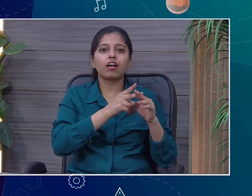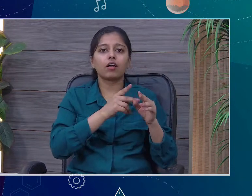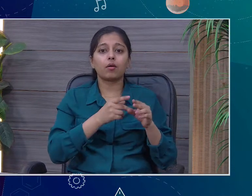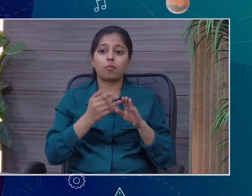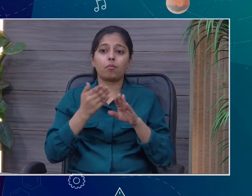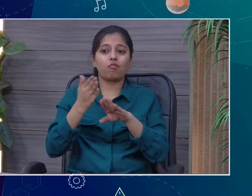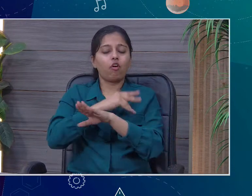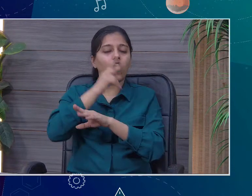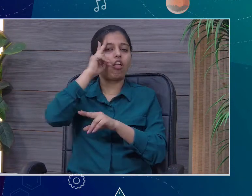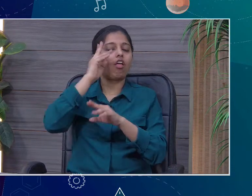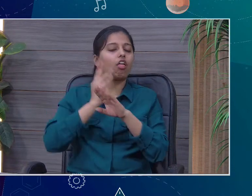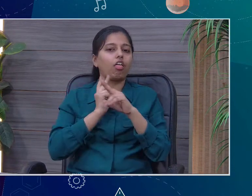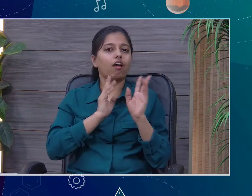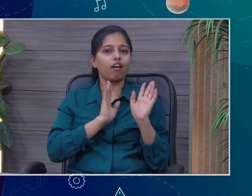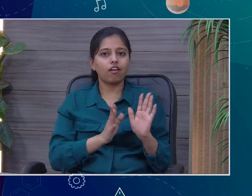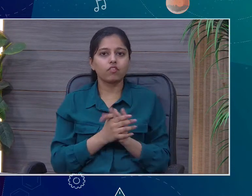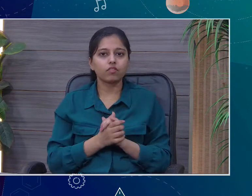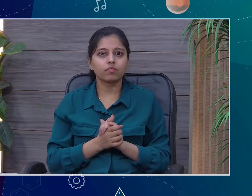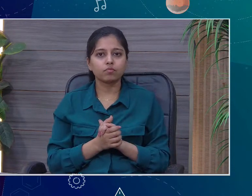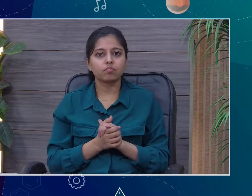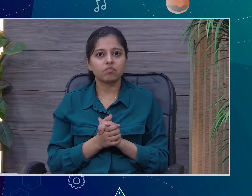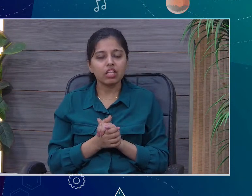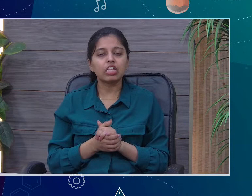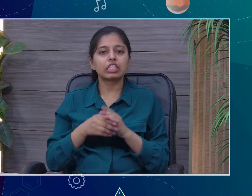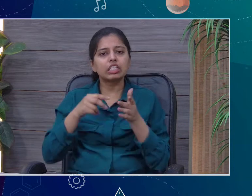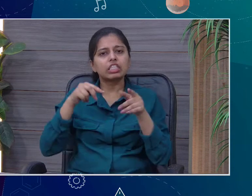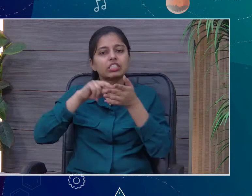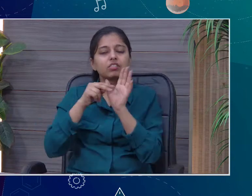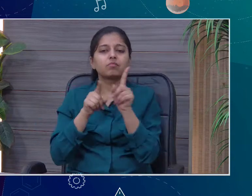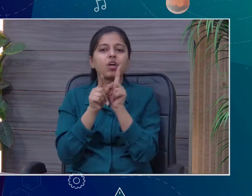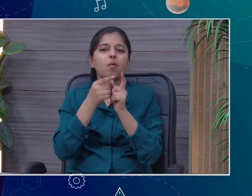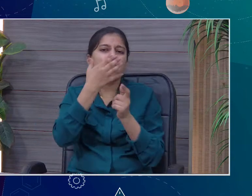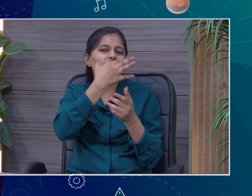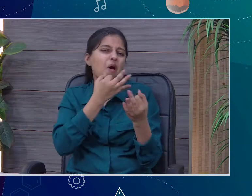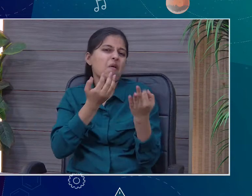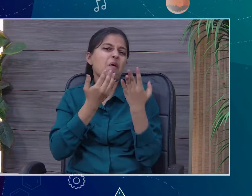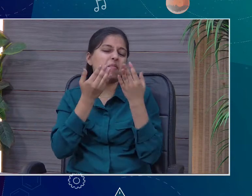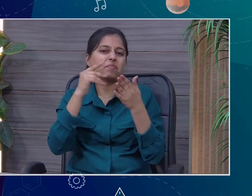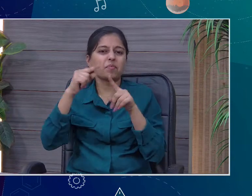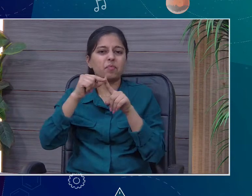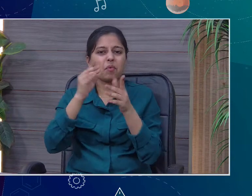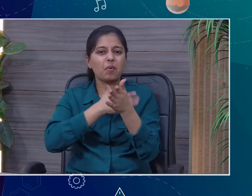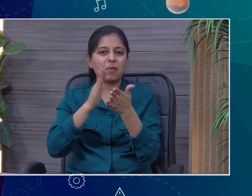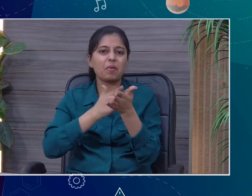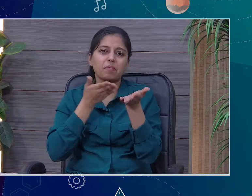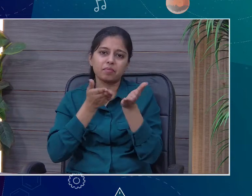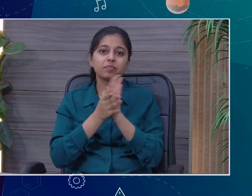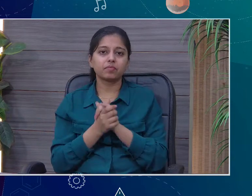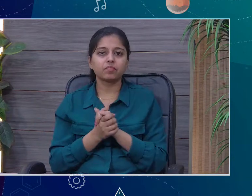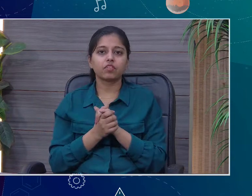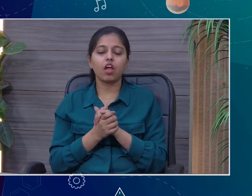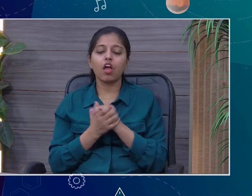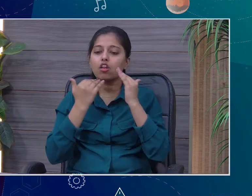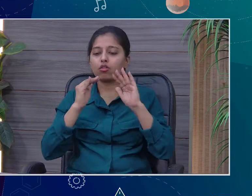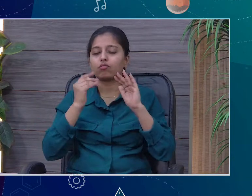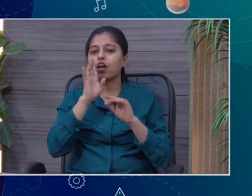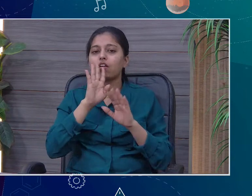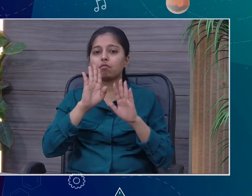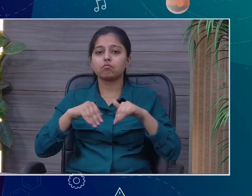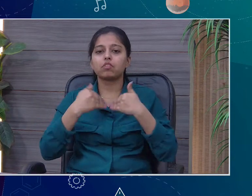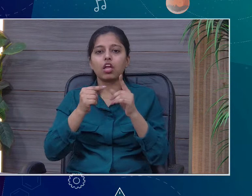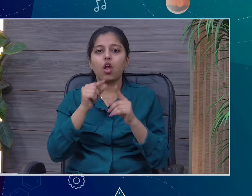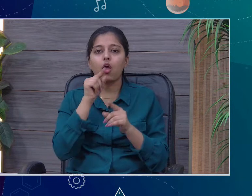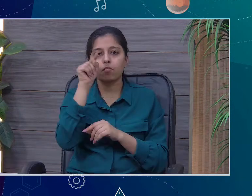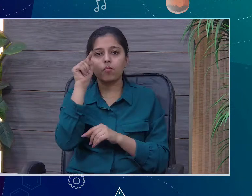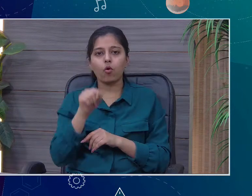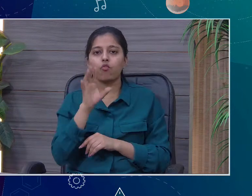bed. So this is the beautiful poem. Such a beautiful poem, yes ma'am. So ma'am, shall we move towards the keywords?